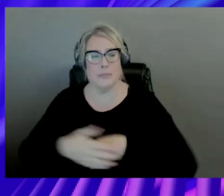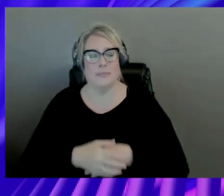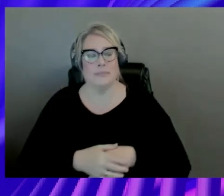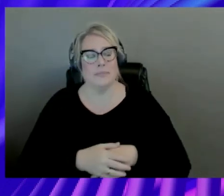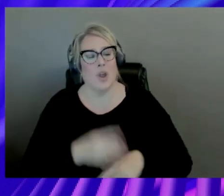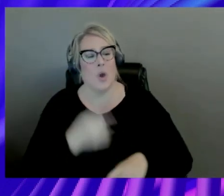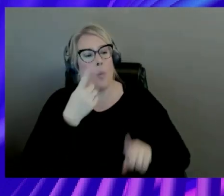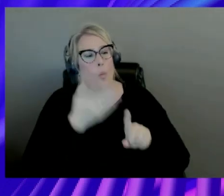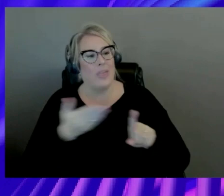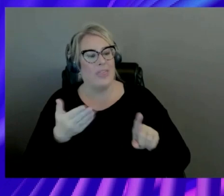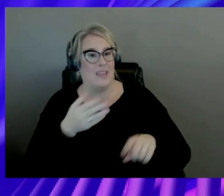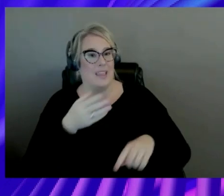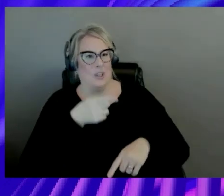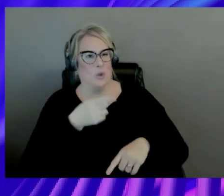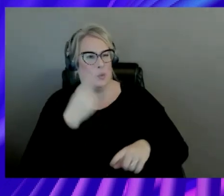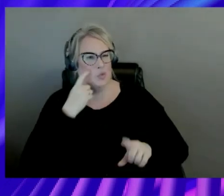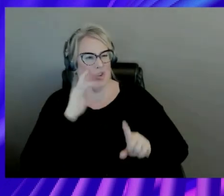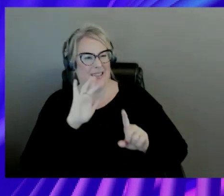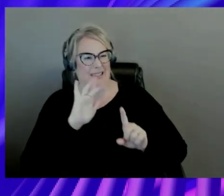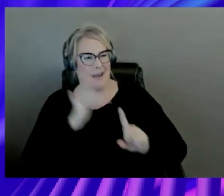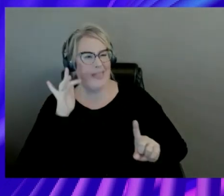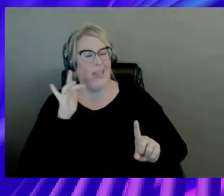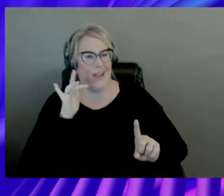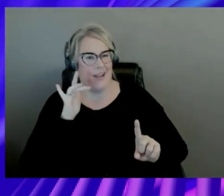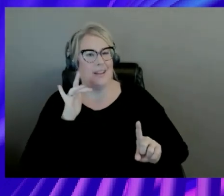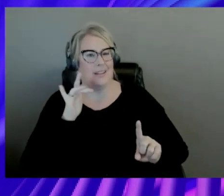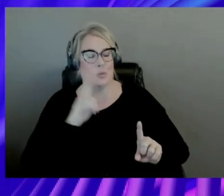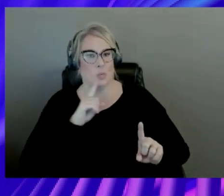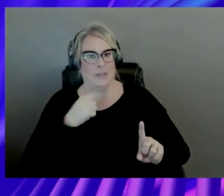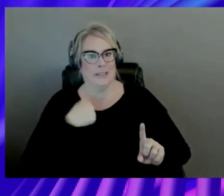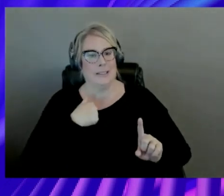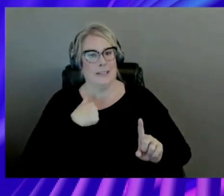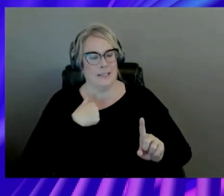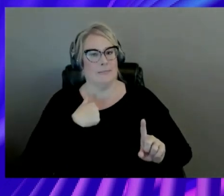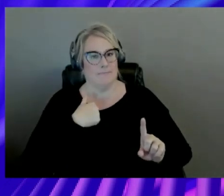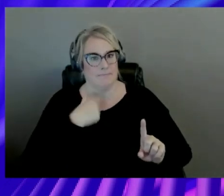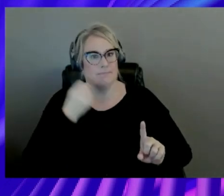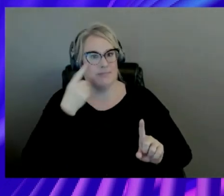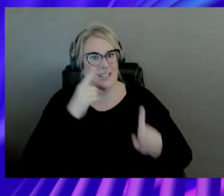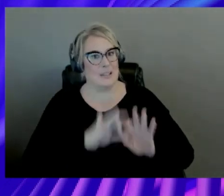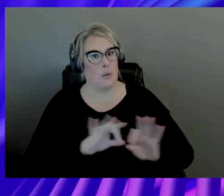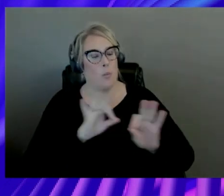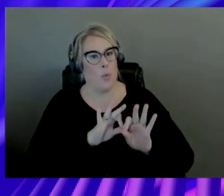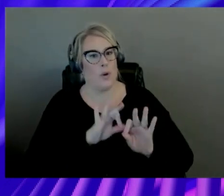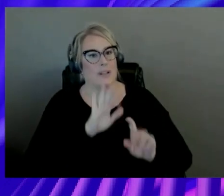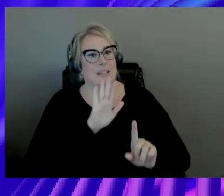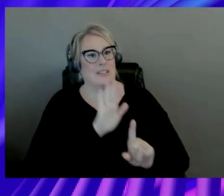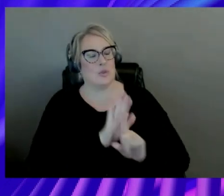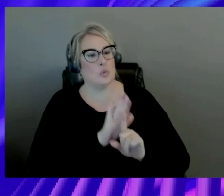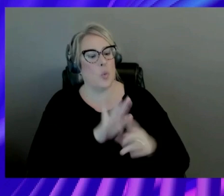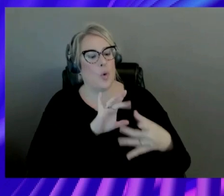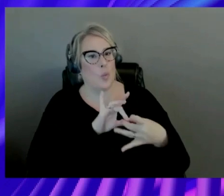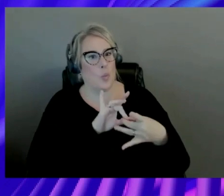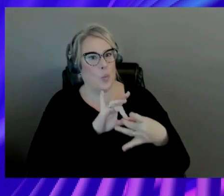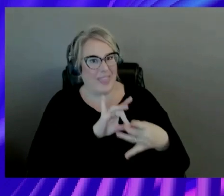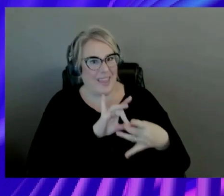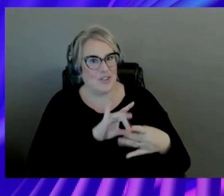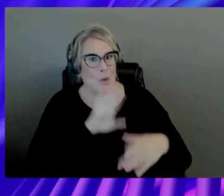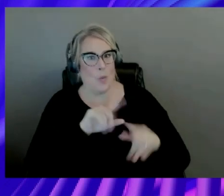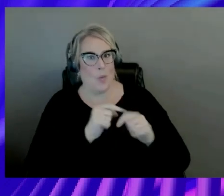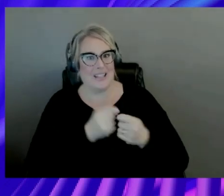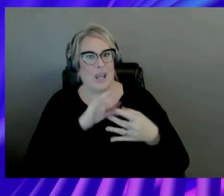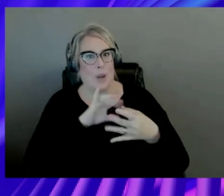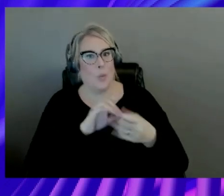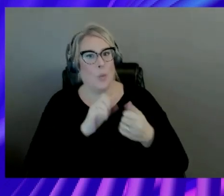highlighted here that's really important for this whole process is your relationships and your team's relationship with the